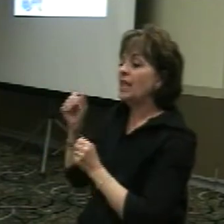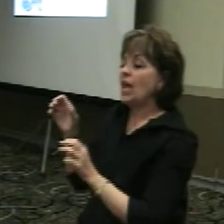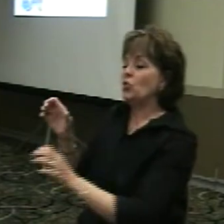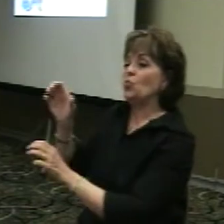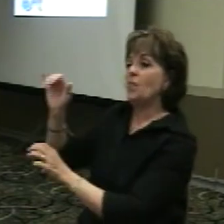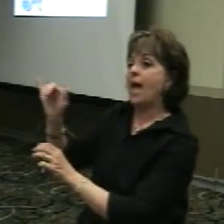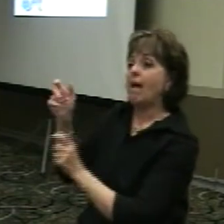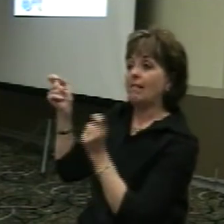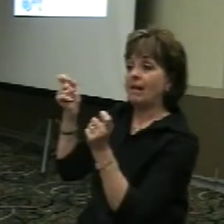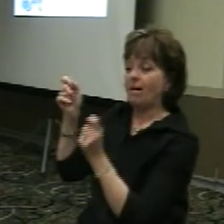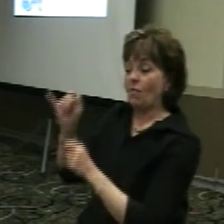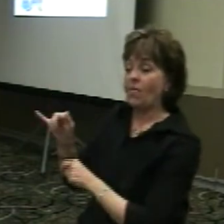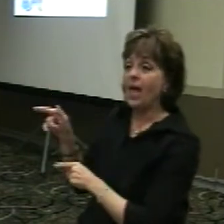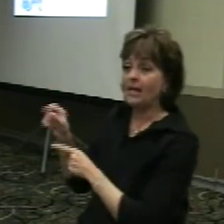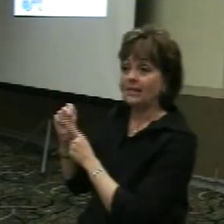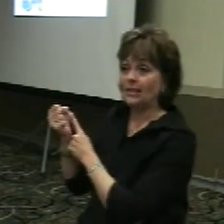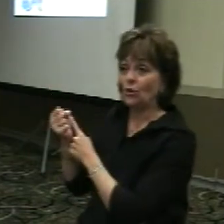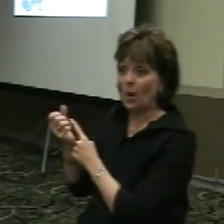kind of situation.